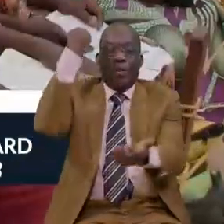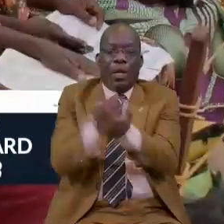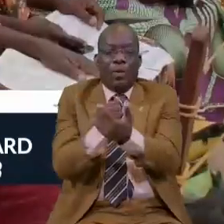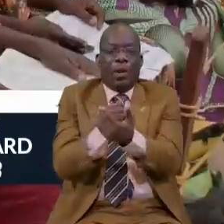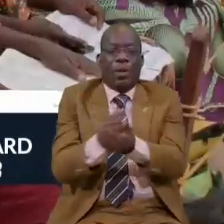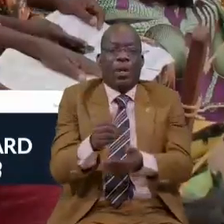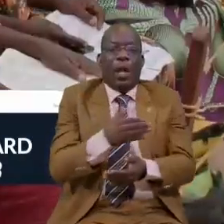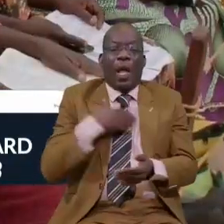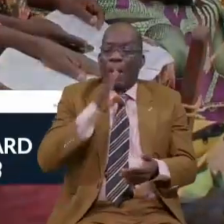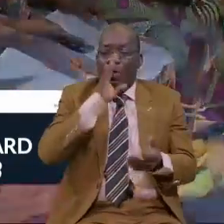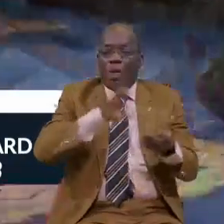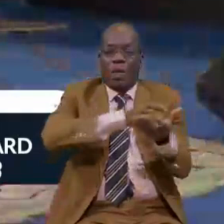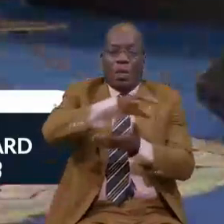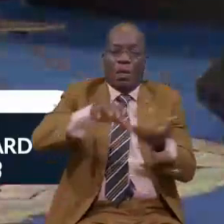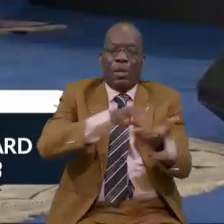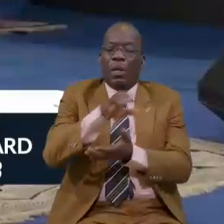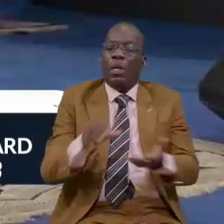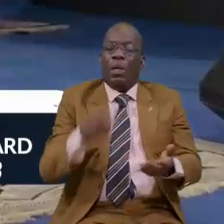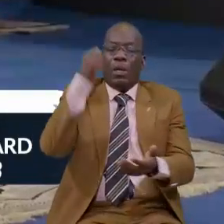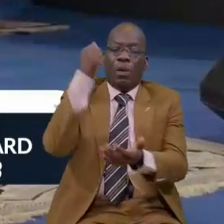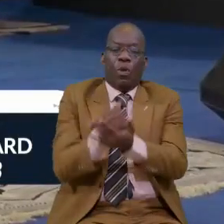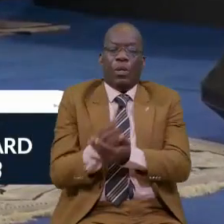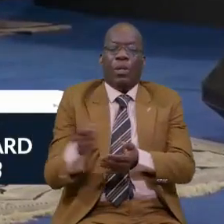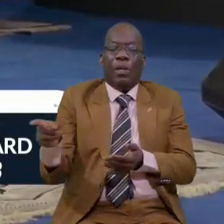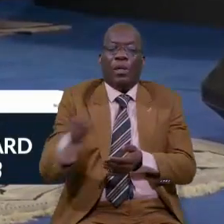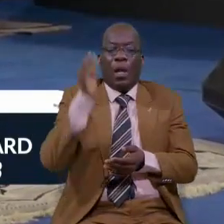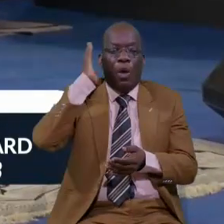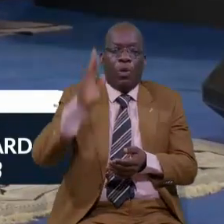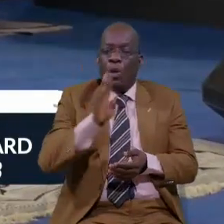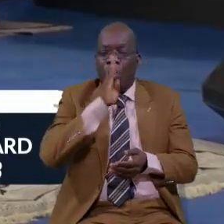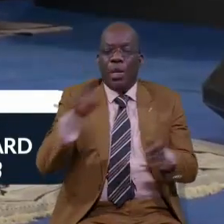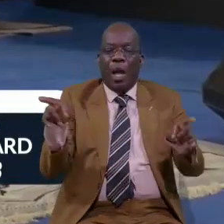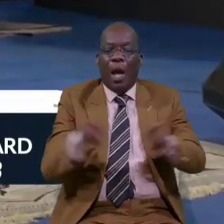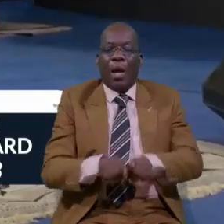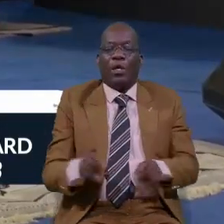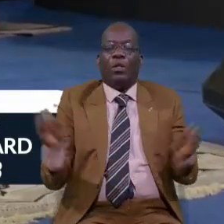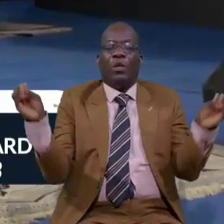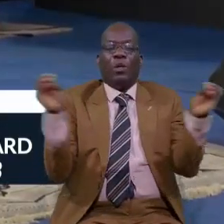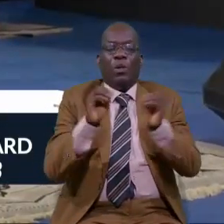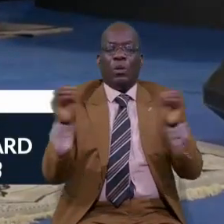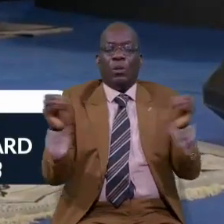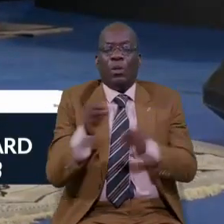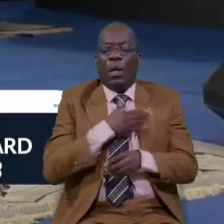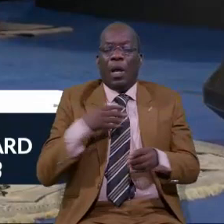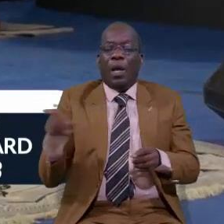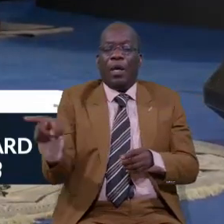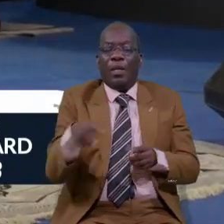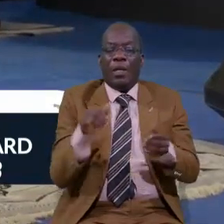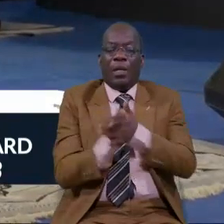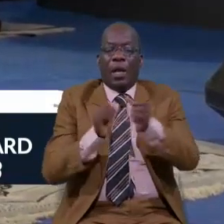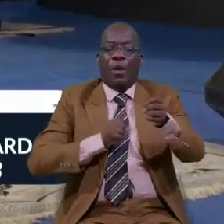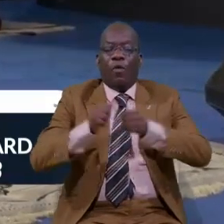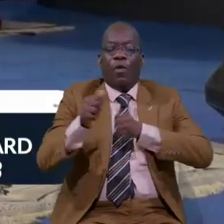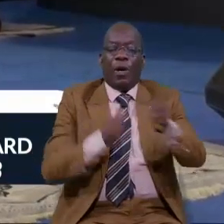confounded. They shall be as nothing, and they that strive against